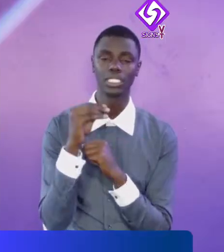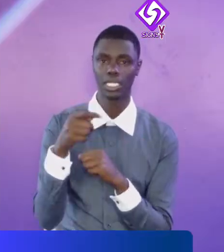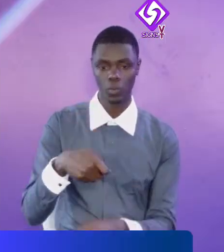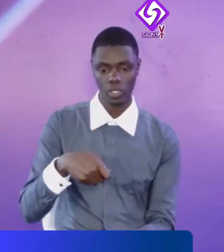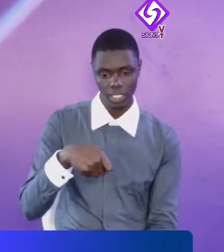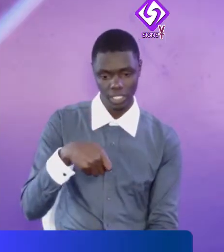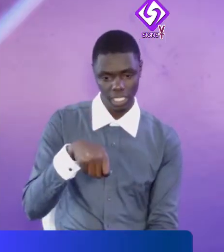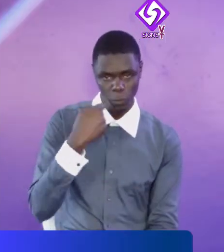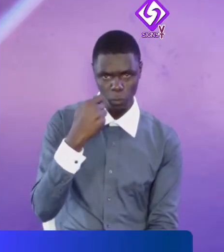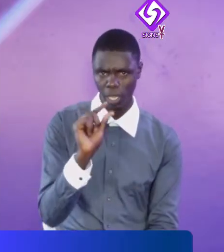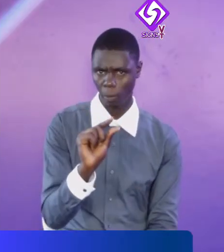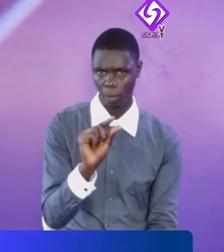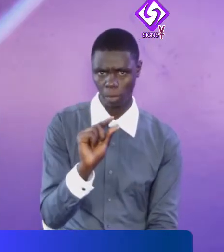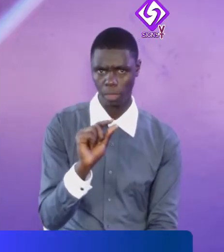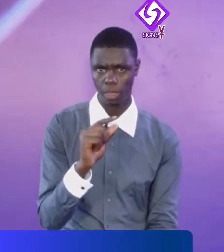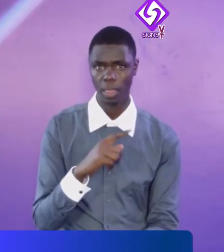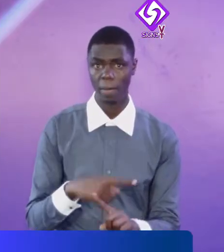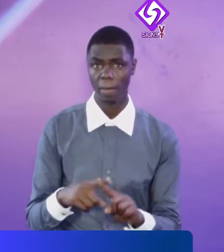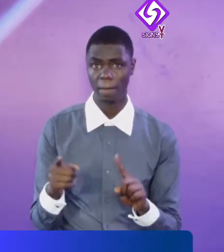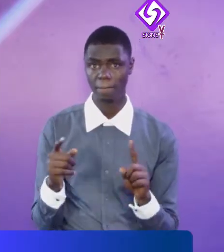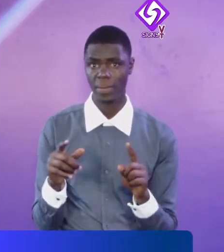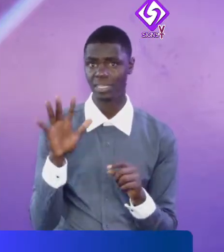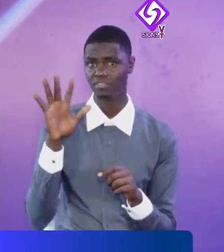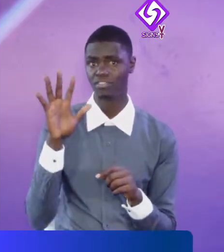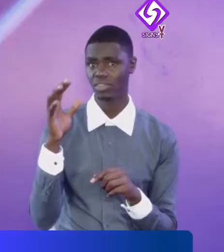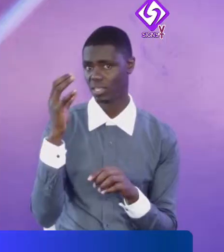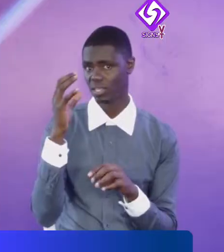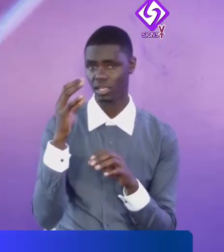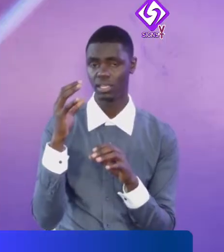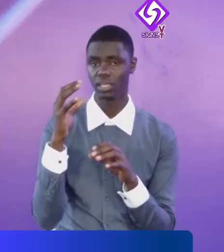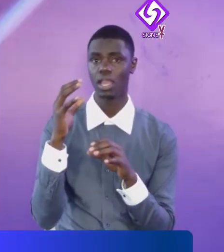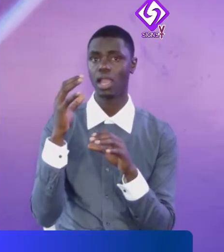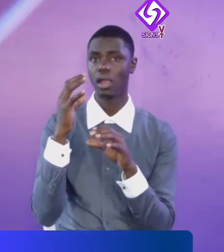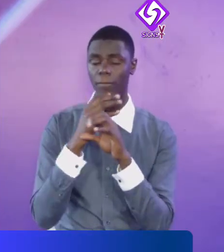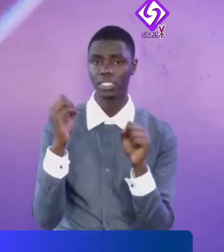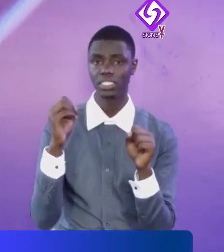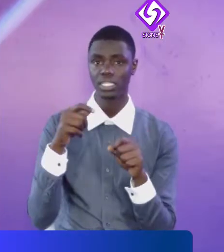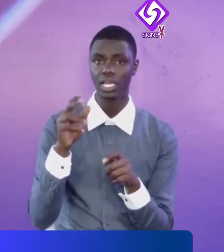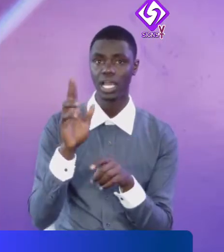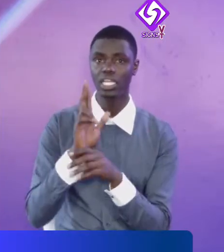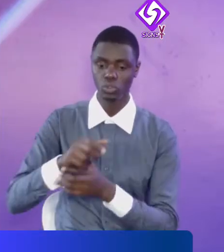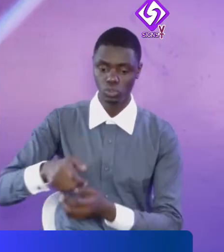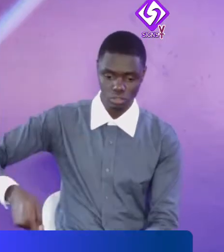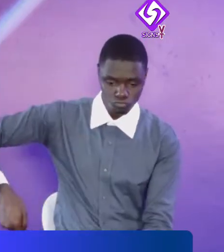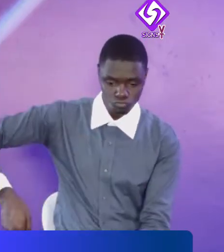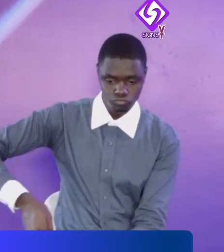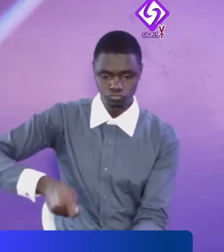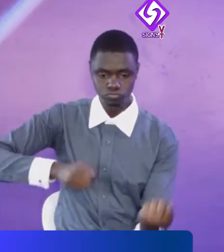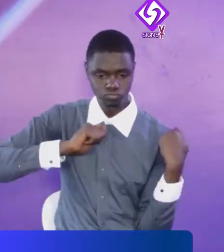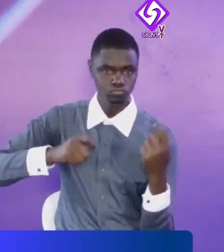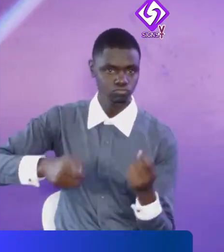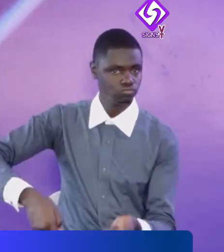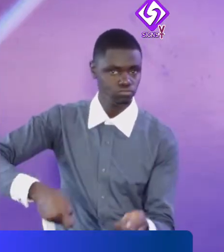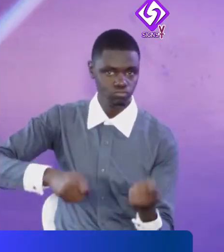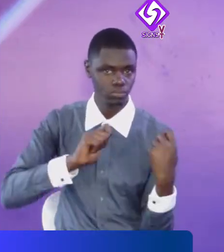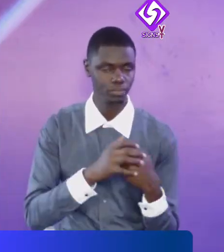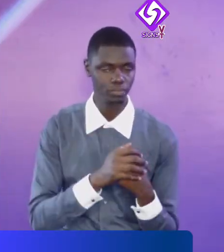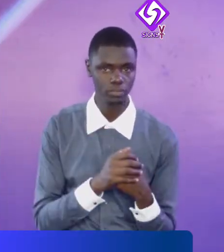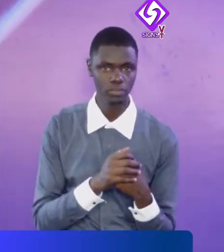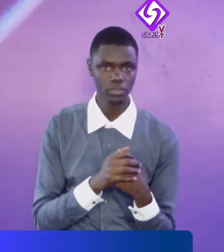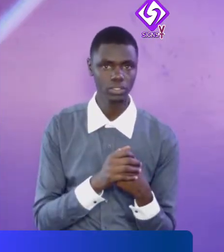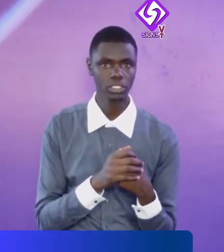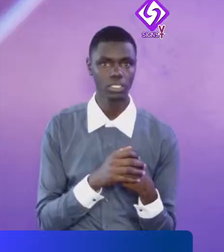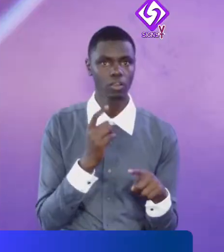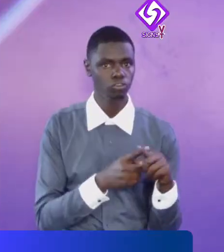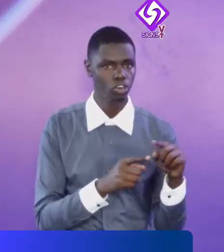isn't it? But the fifth president using a spade. Yani kijiko, you know, those guys were increasing the size of the spoon mpaka